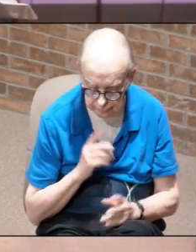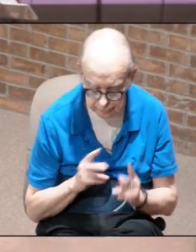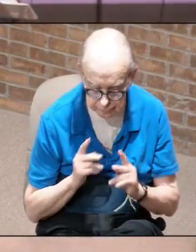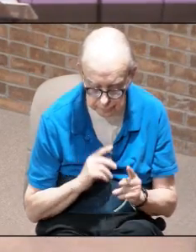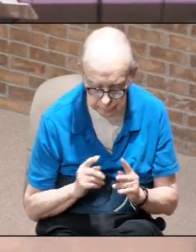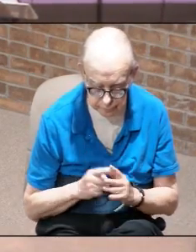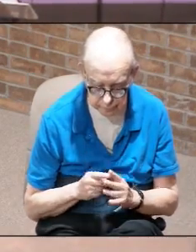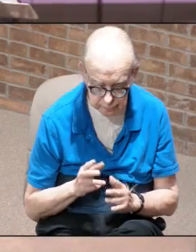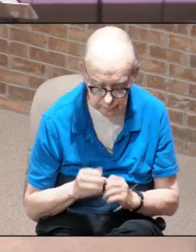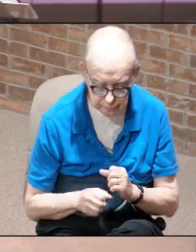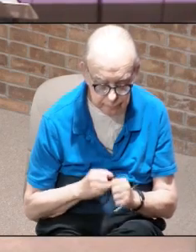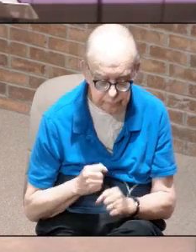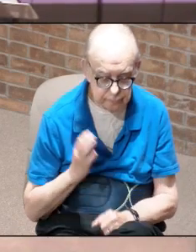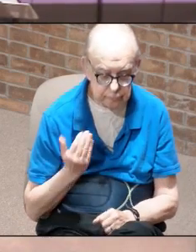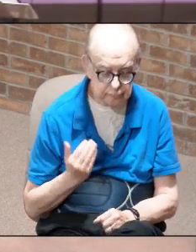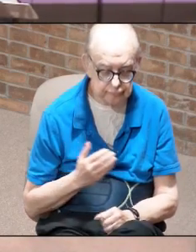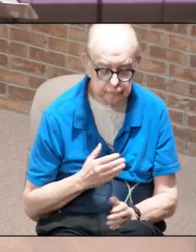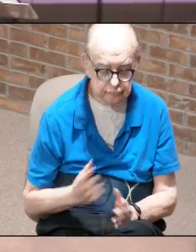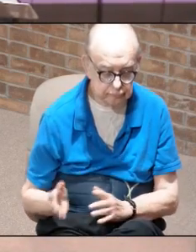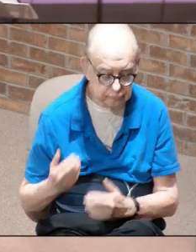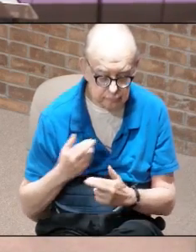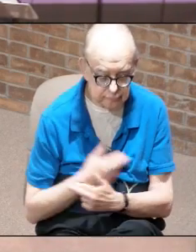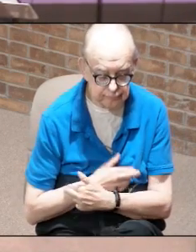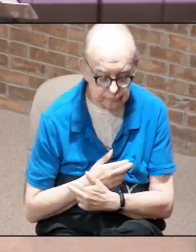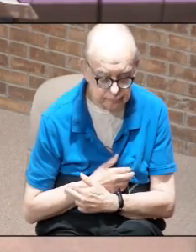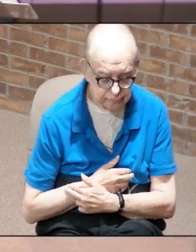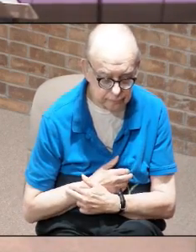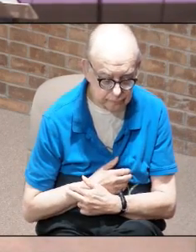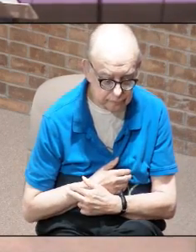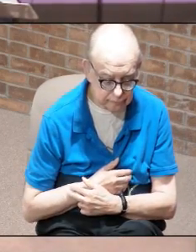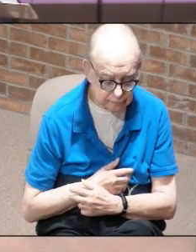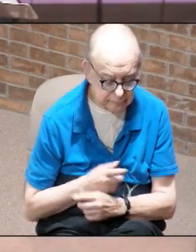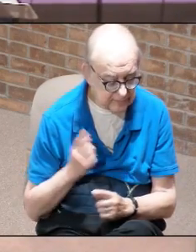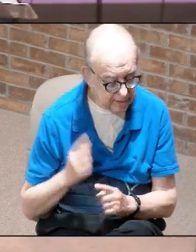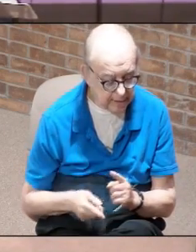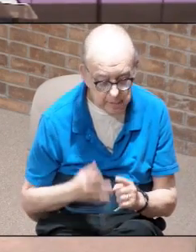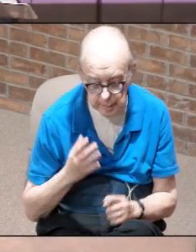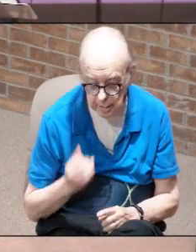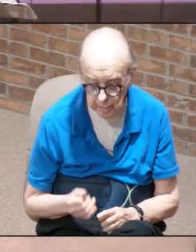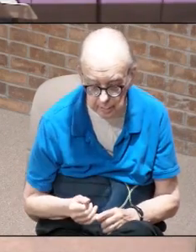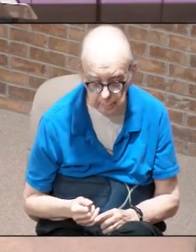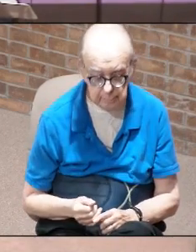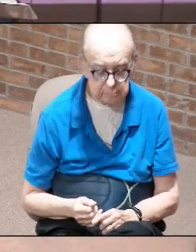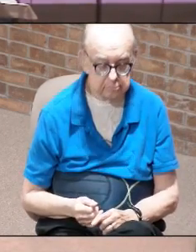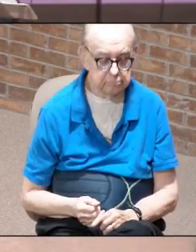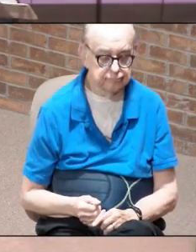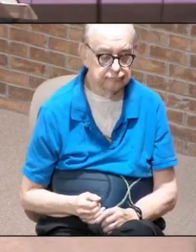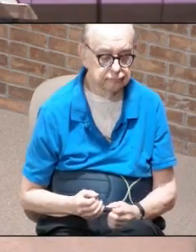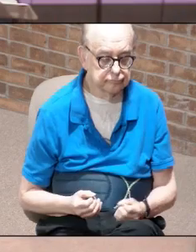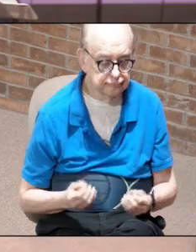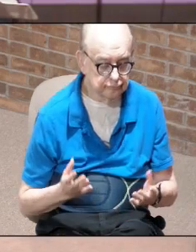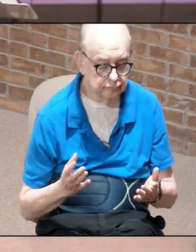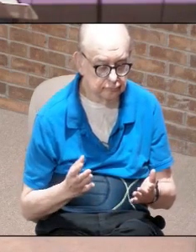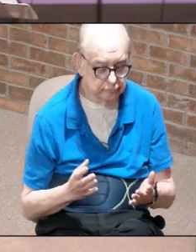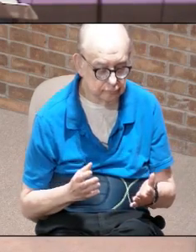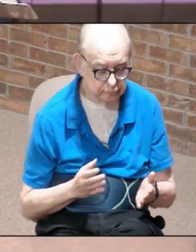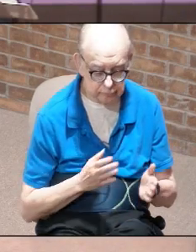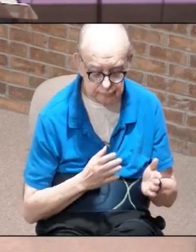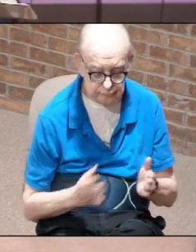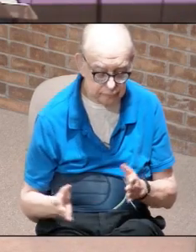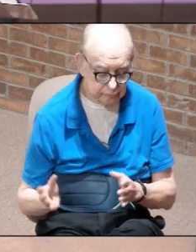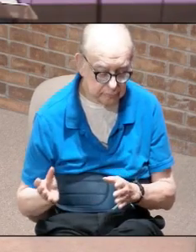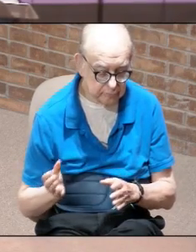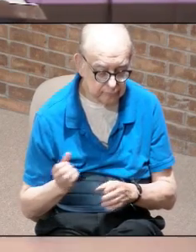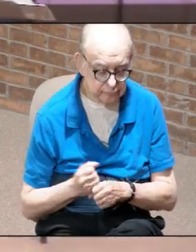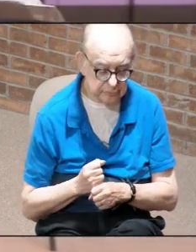had started 30 years ago and planning on retiring and they can't because how much that they we're planning on